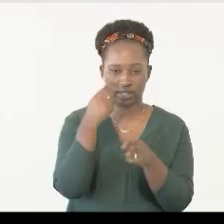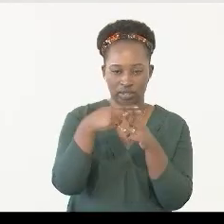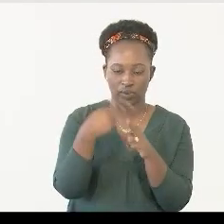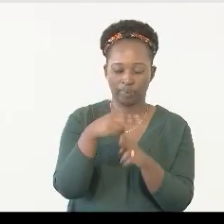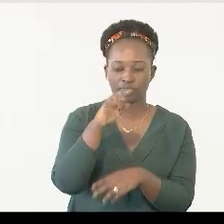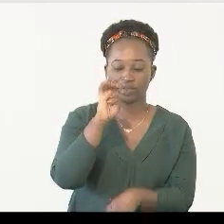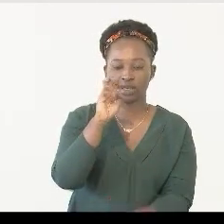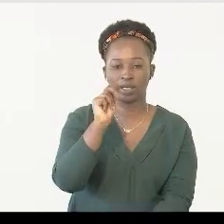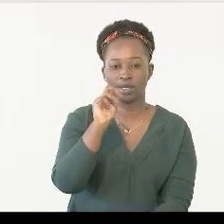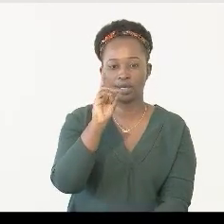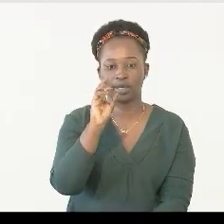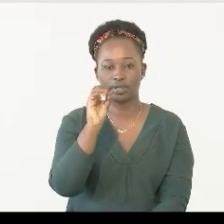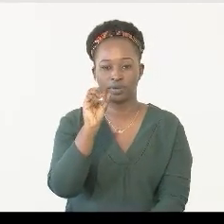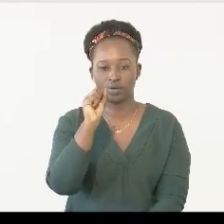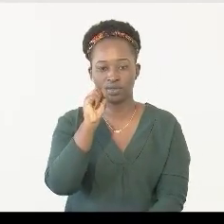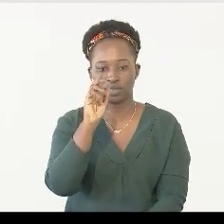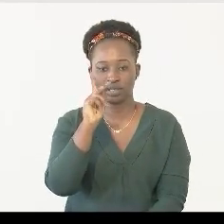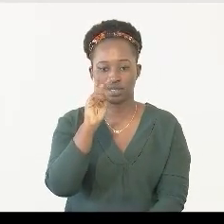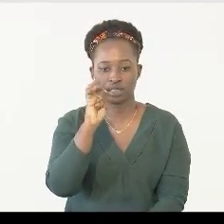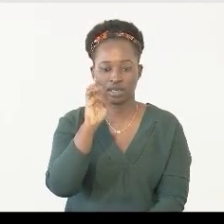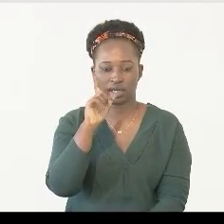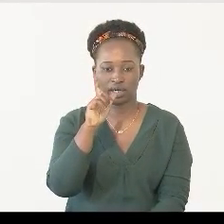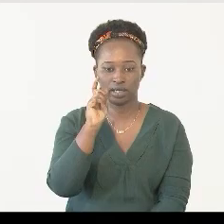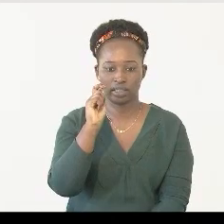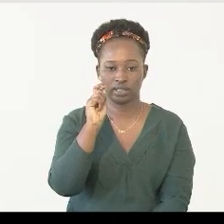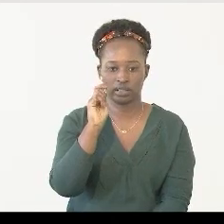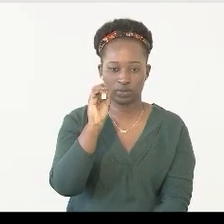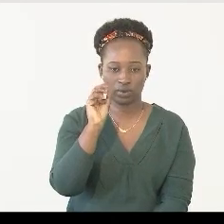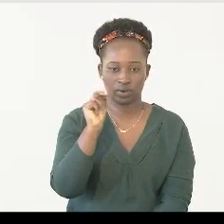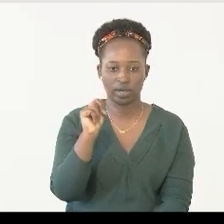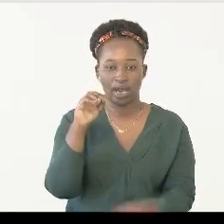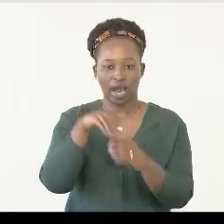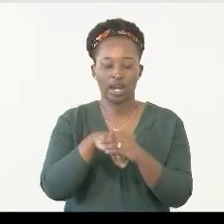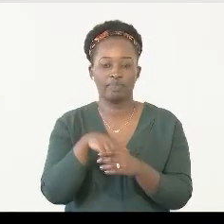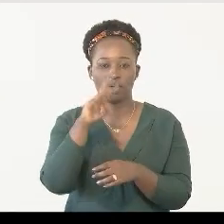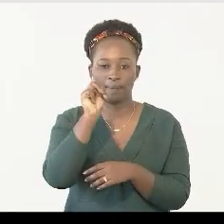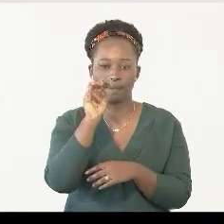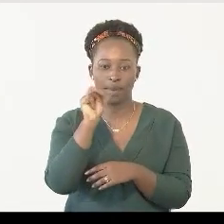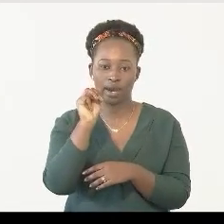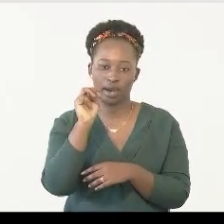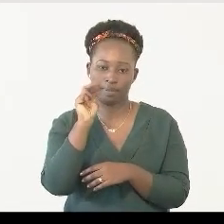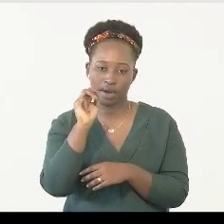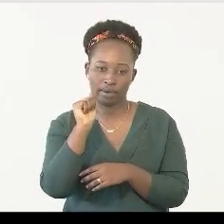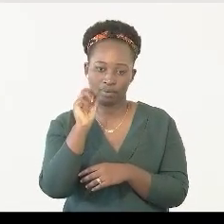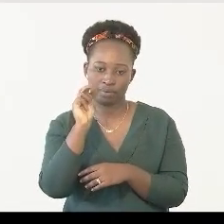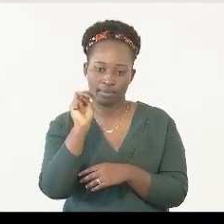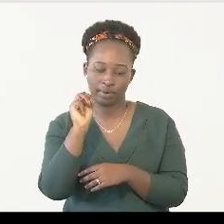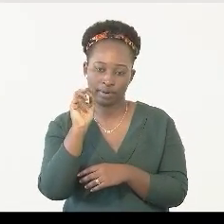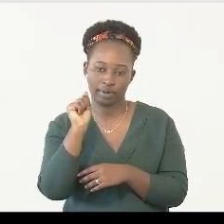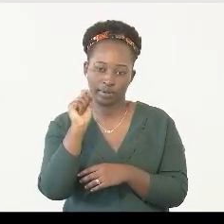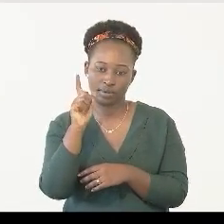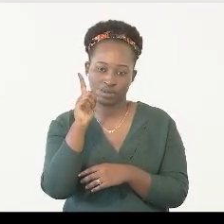hard and supports organisms like mammals. This is where we find bones inside the